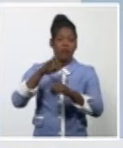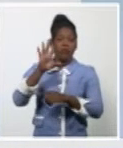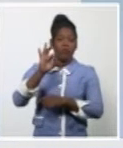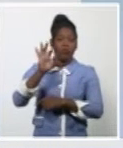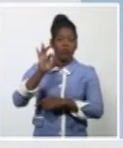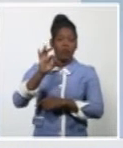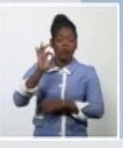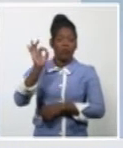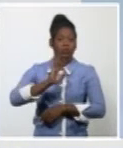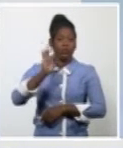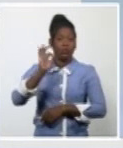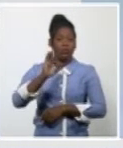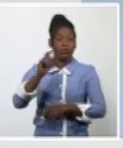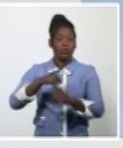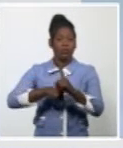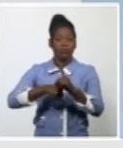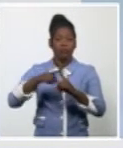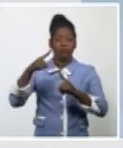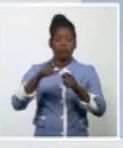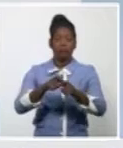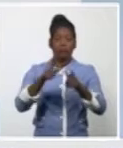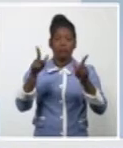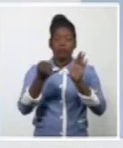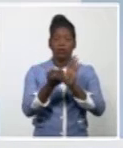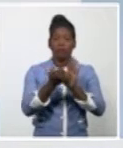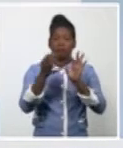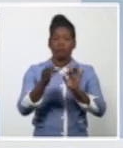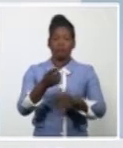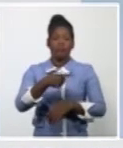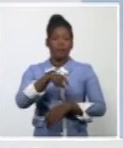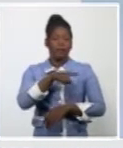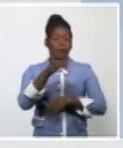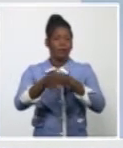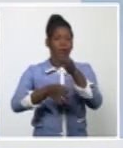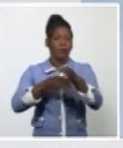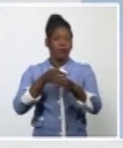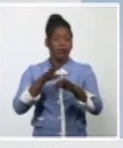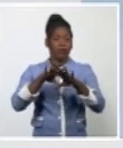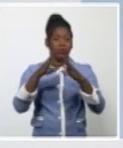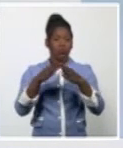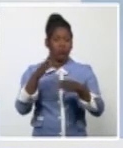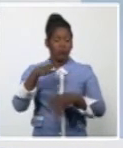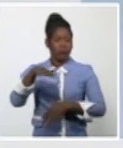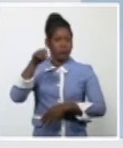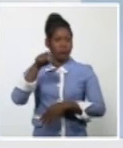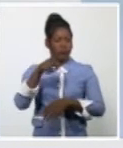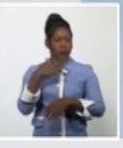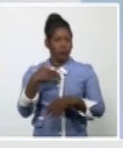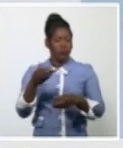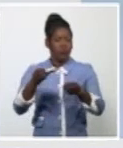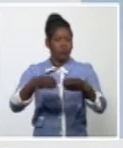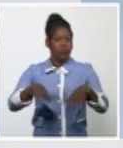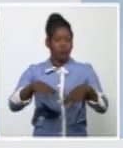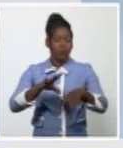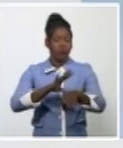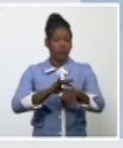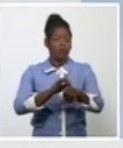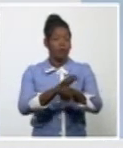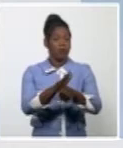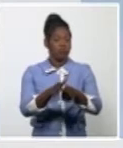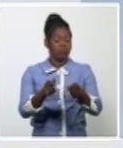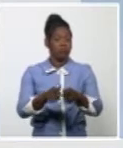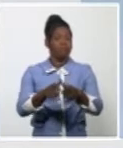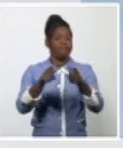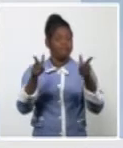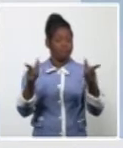confirmed cases yesterday, and so we can realize the extent of this